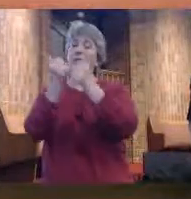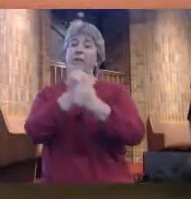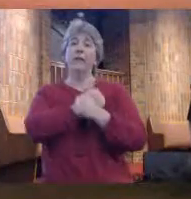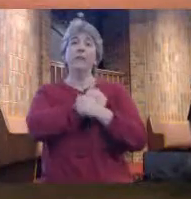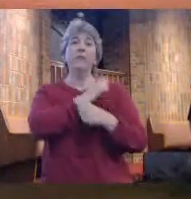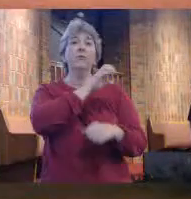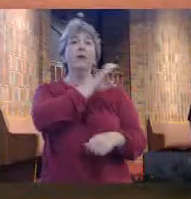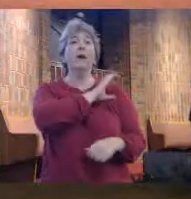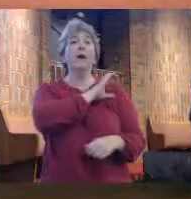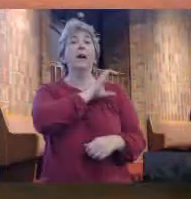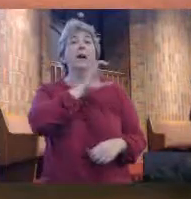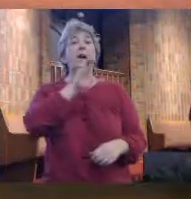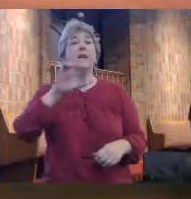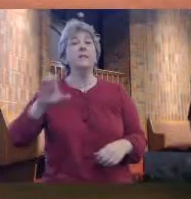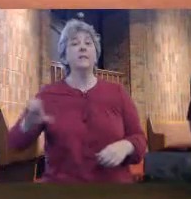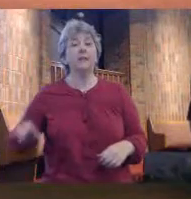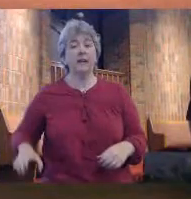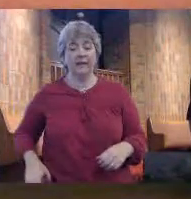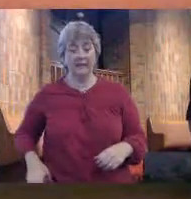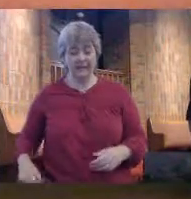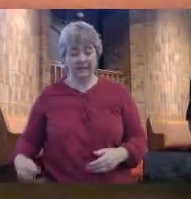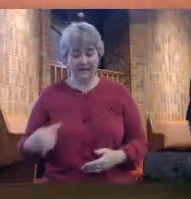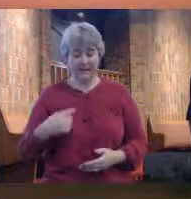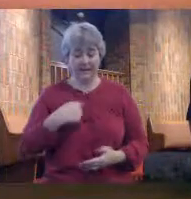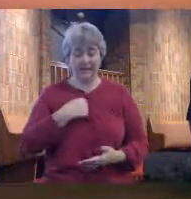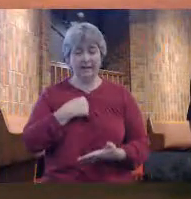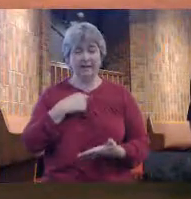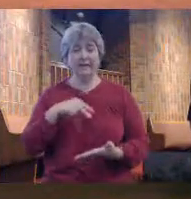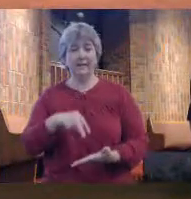love of Christ I